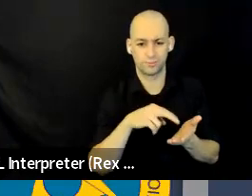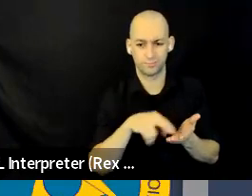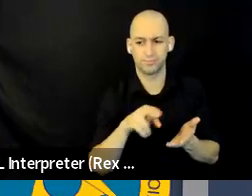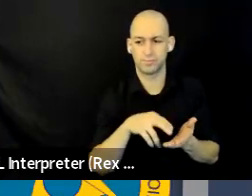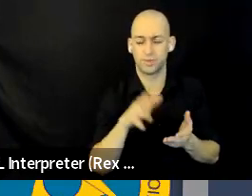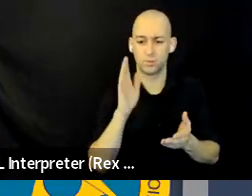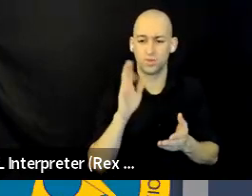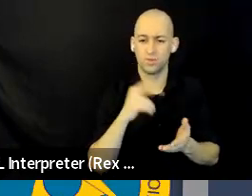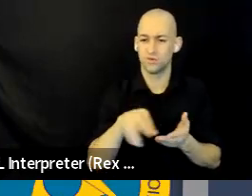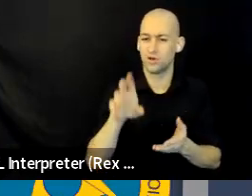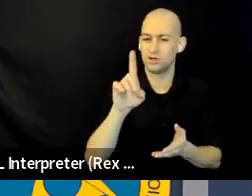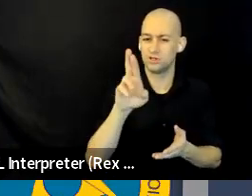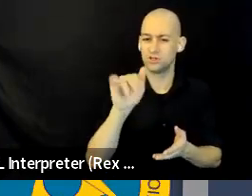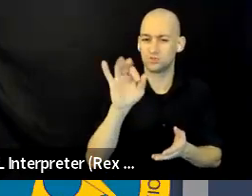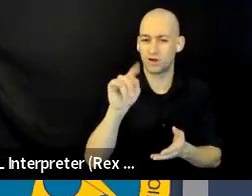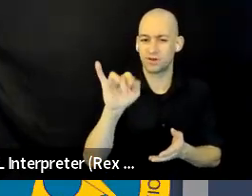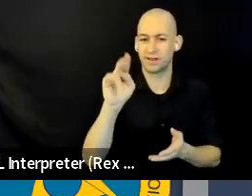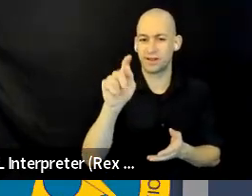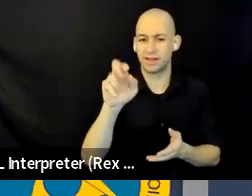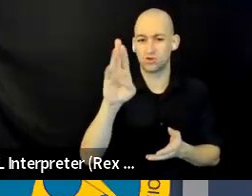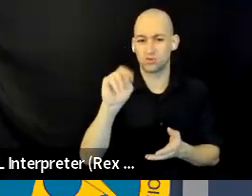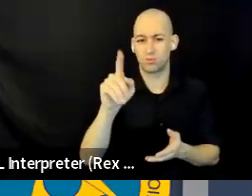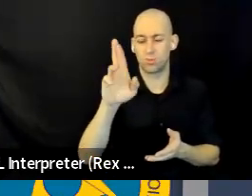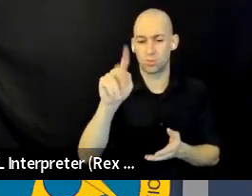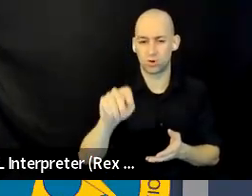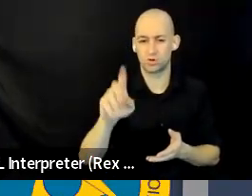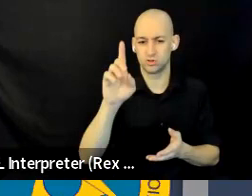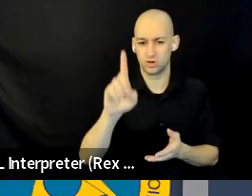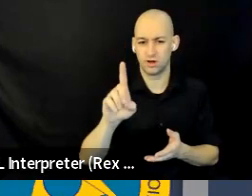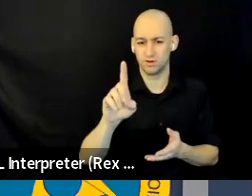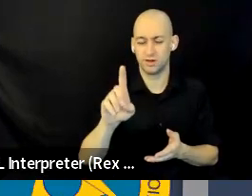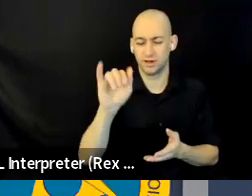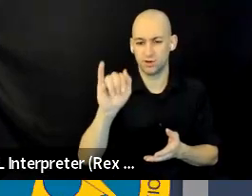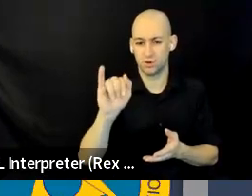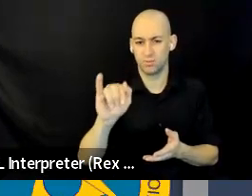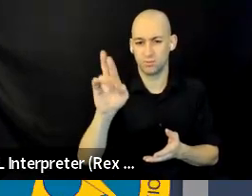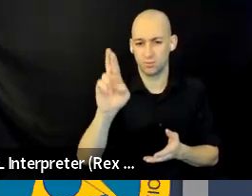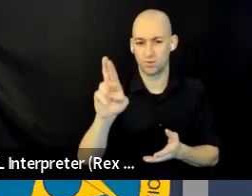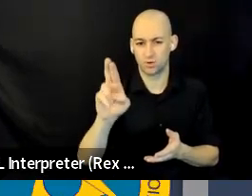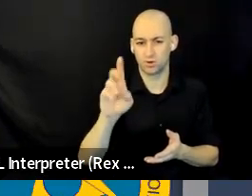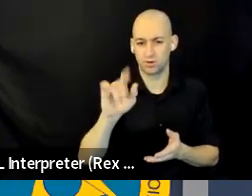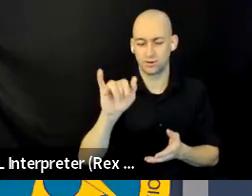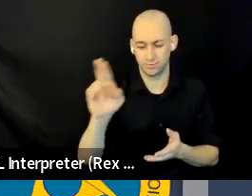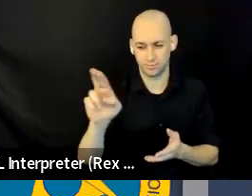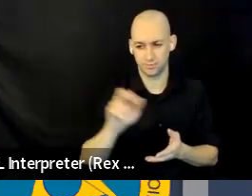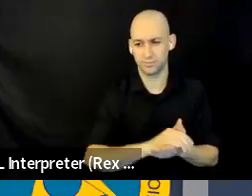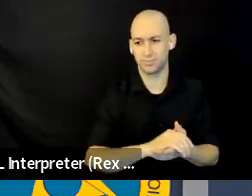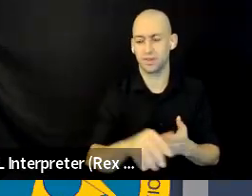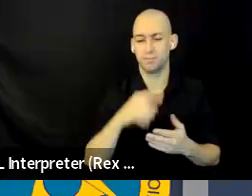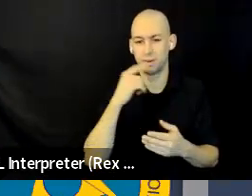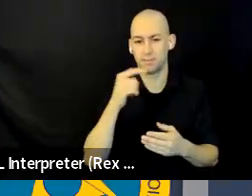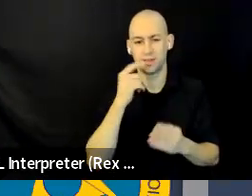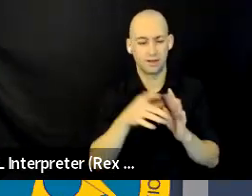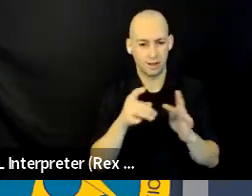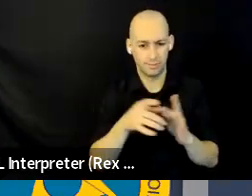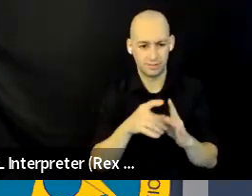report, was released on November 9th and is available for public comment on the Commission's website. Public comments on the draft will be